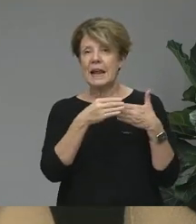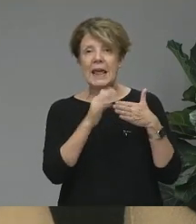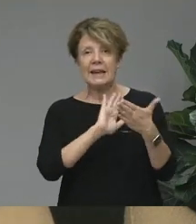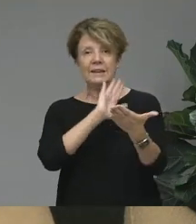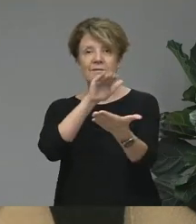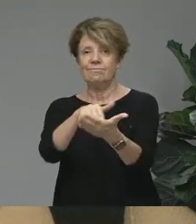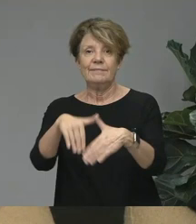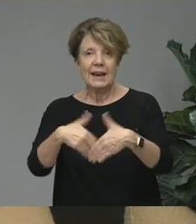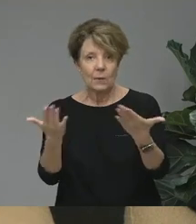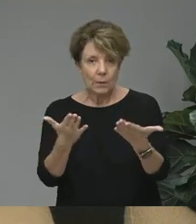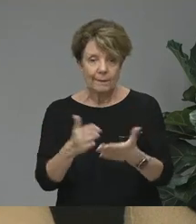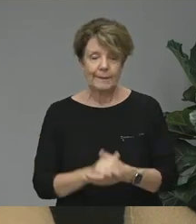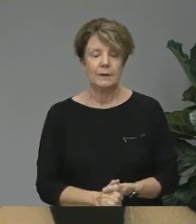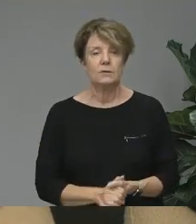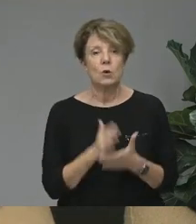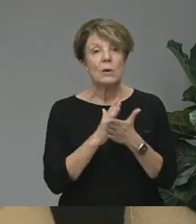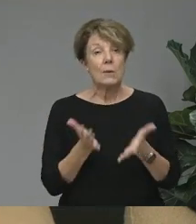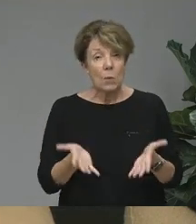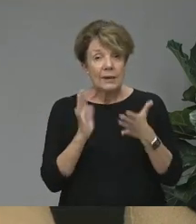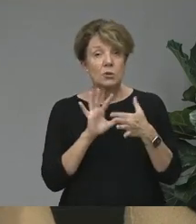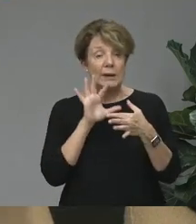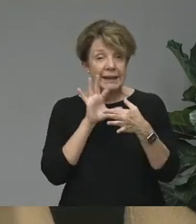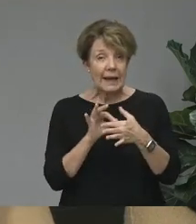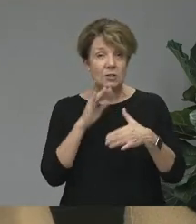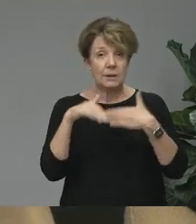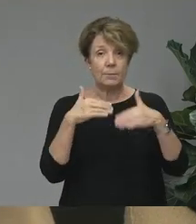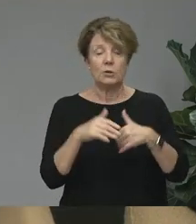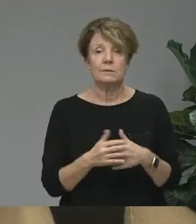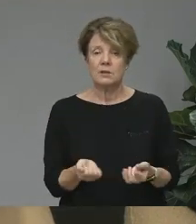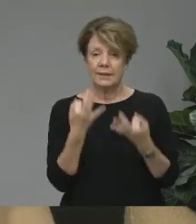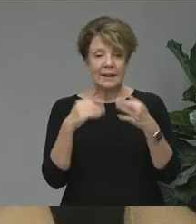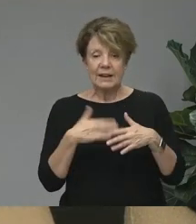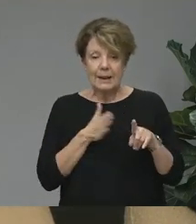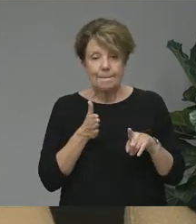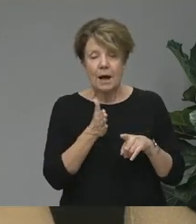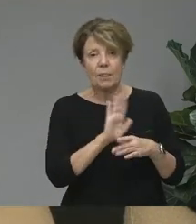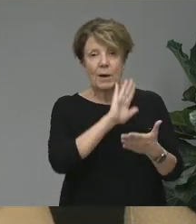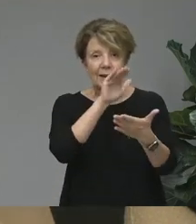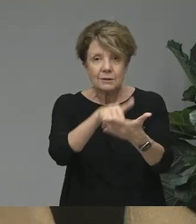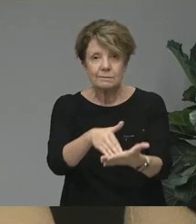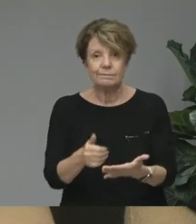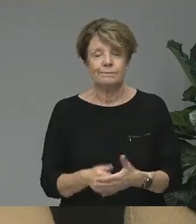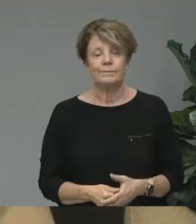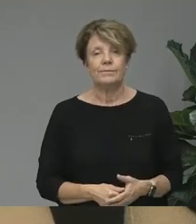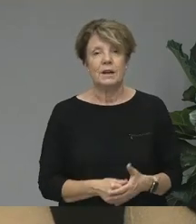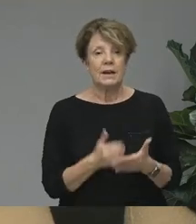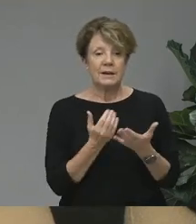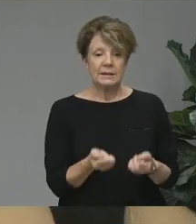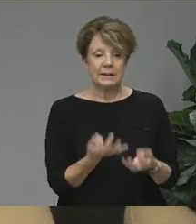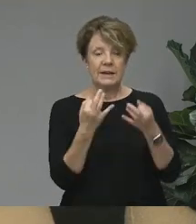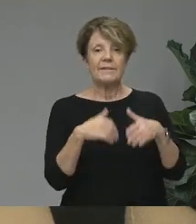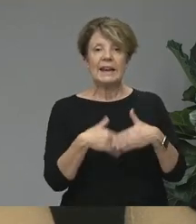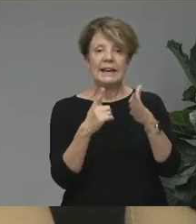the willingness to engage in a process which has no pathway to go, has no levers that can